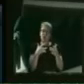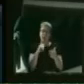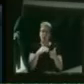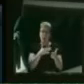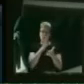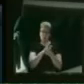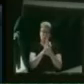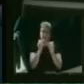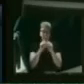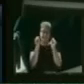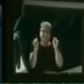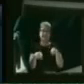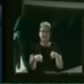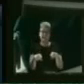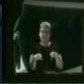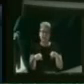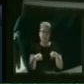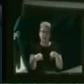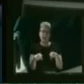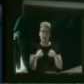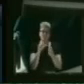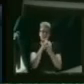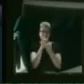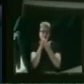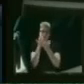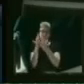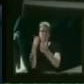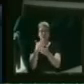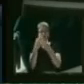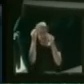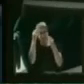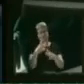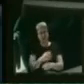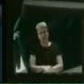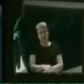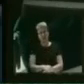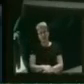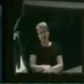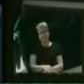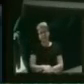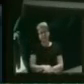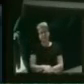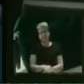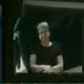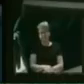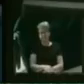school system is losing very good teachers to non-renewals.